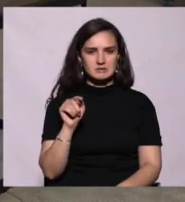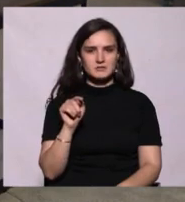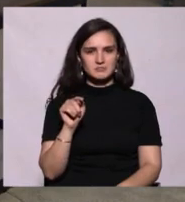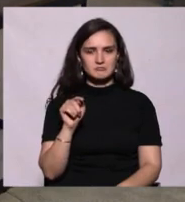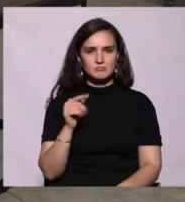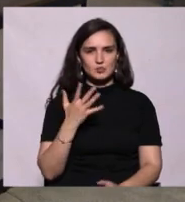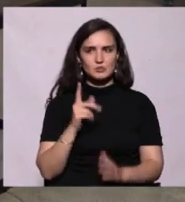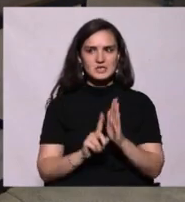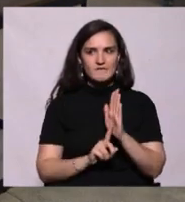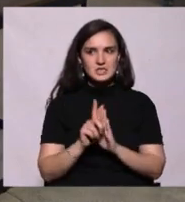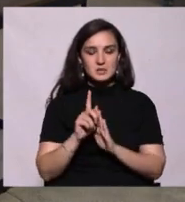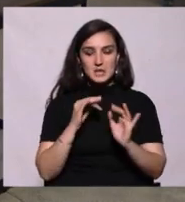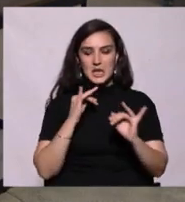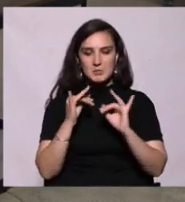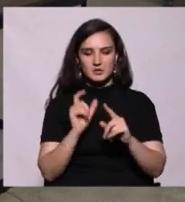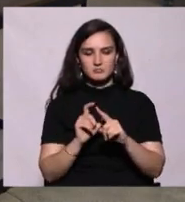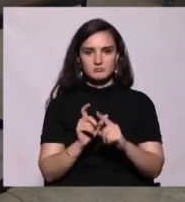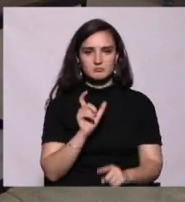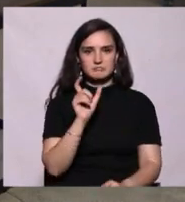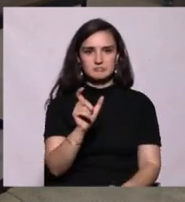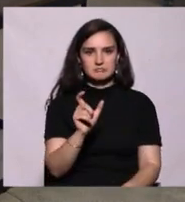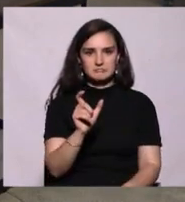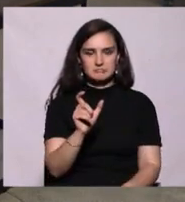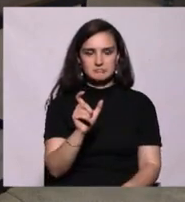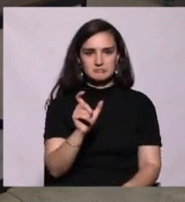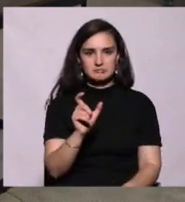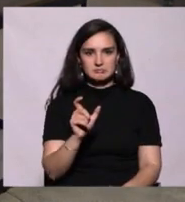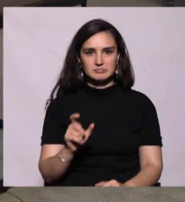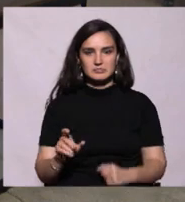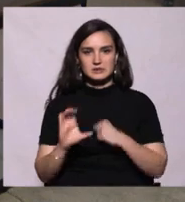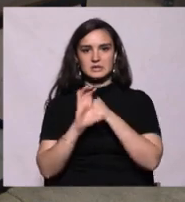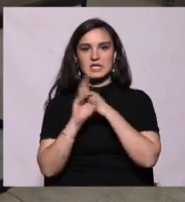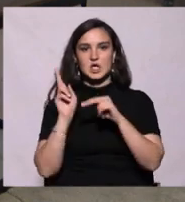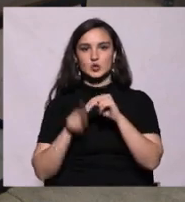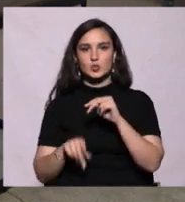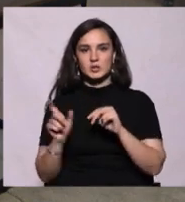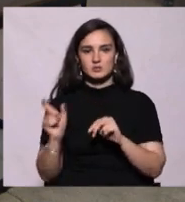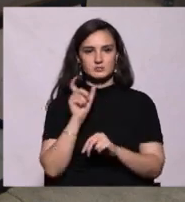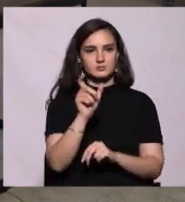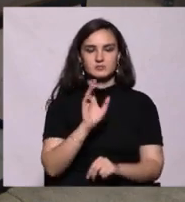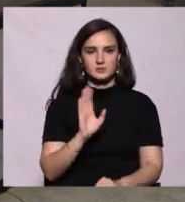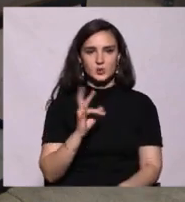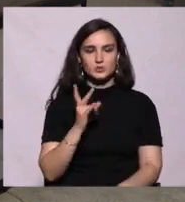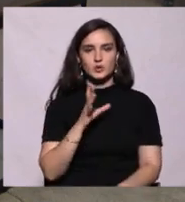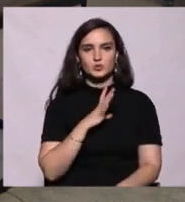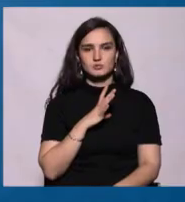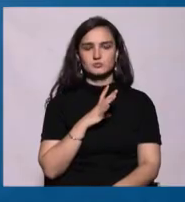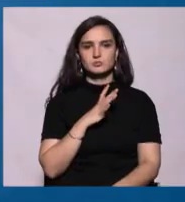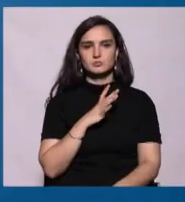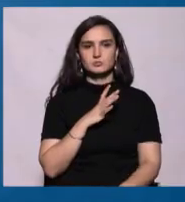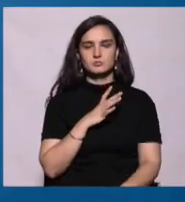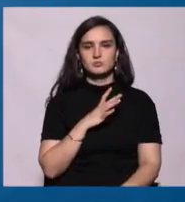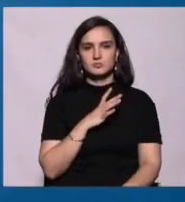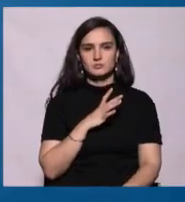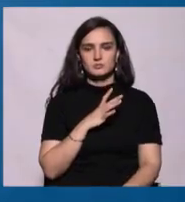awkward if we started the conversation with the end the conversation. I think so too. So it must be